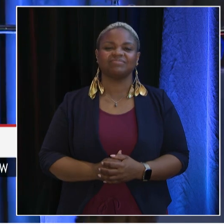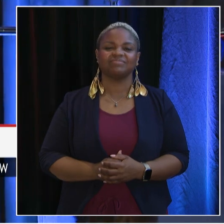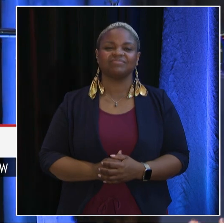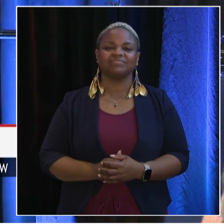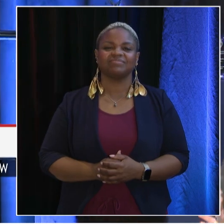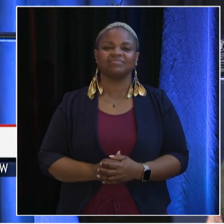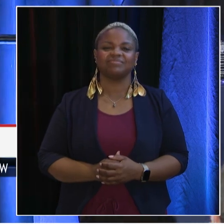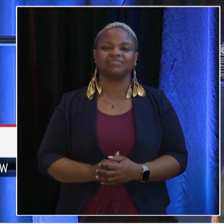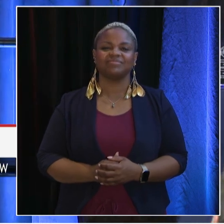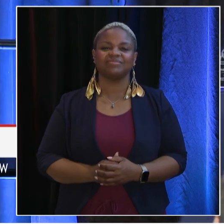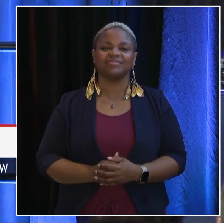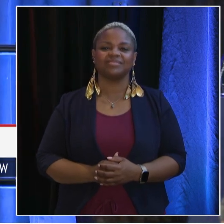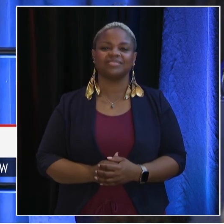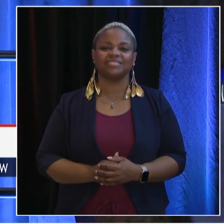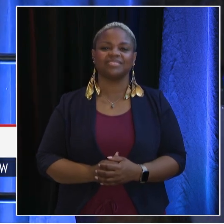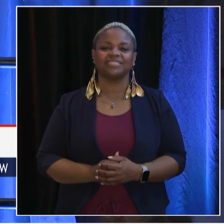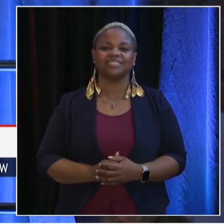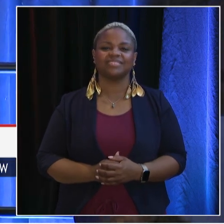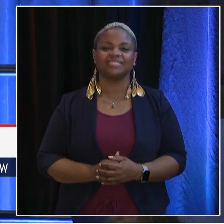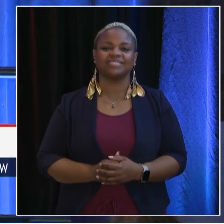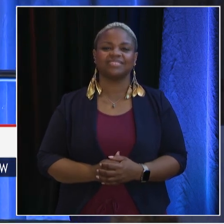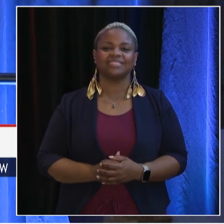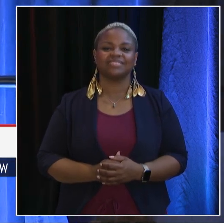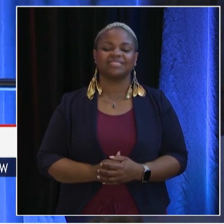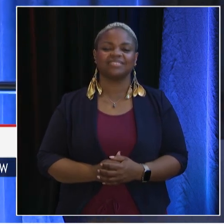Well, good afternoon, everybody.